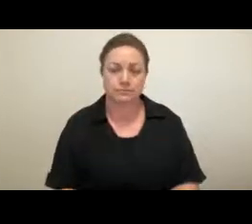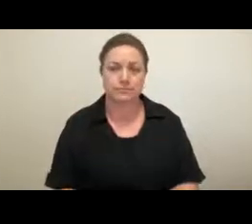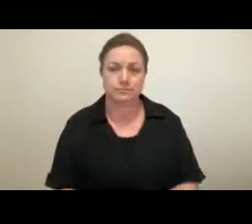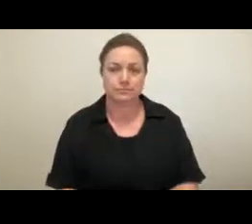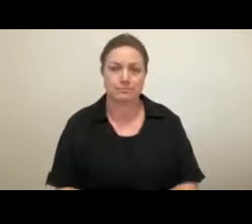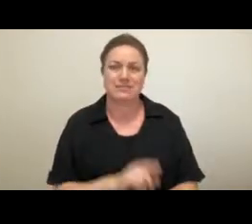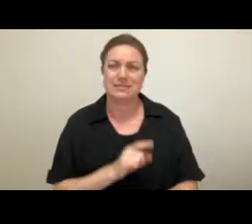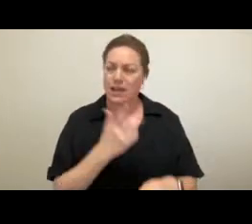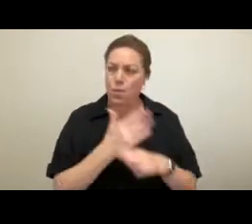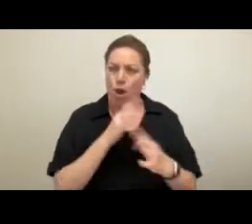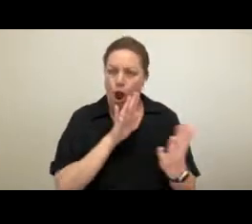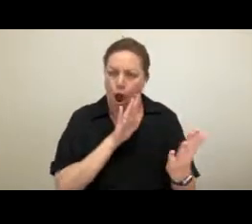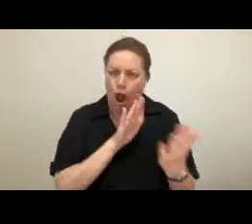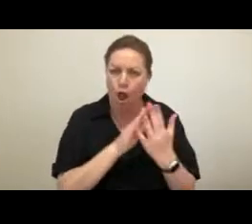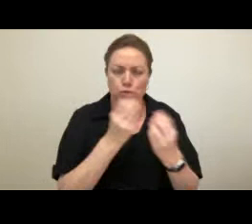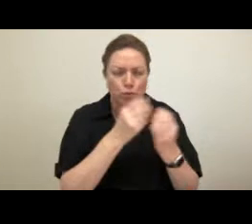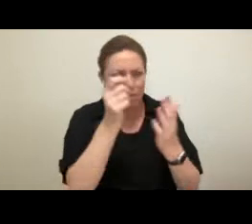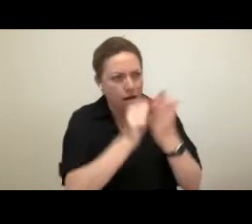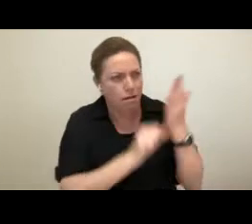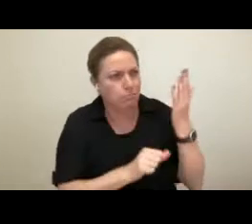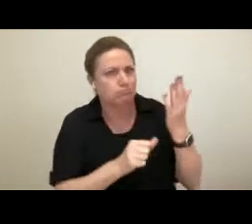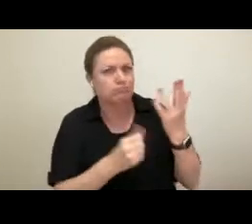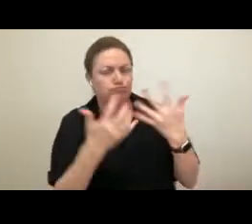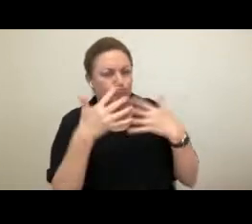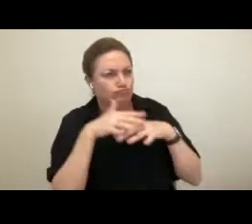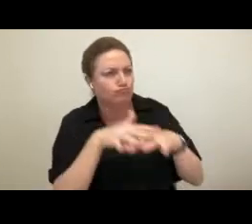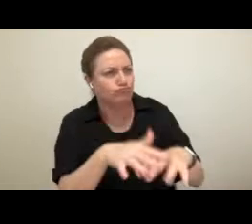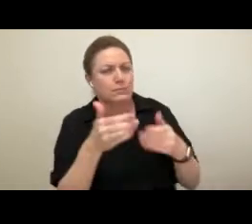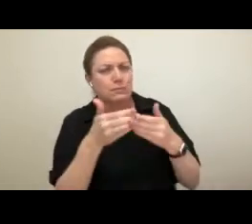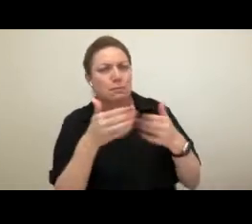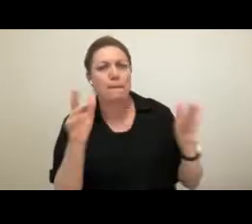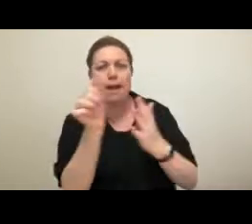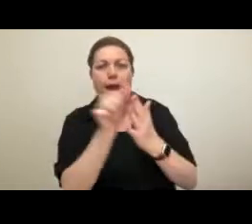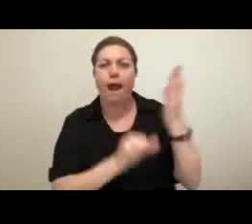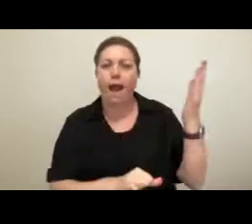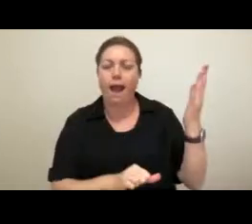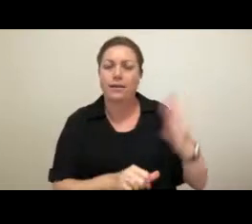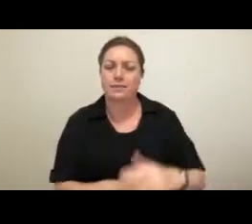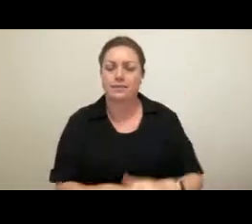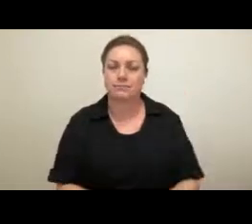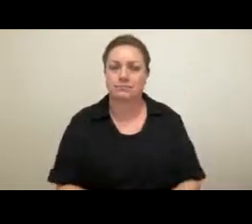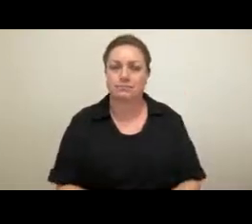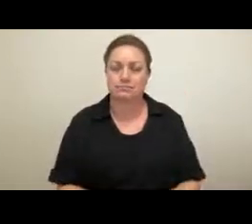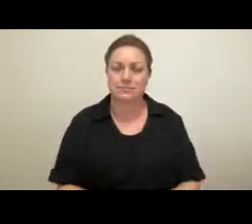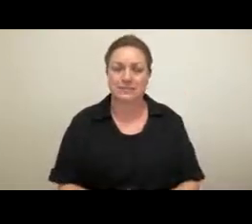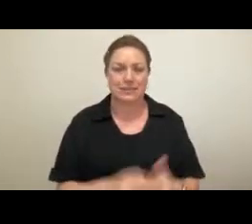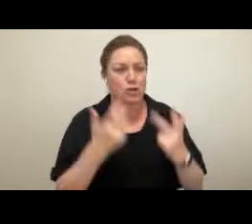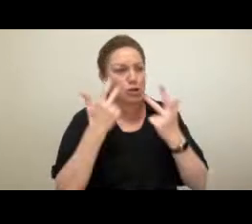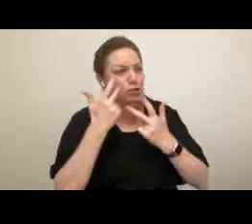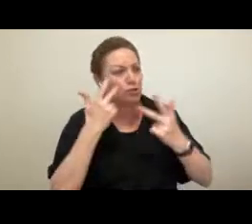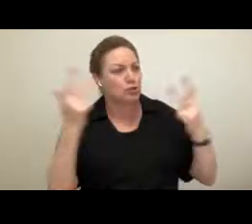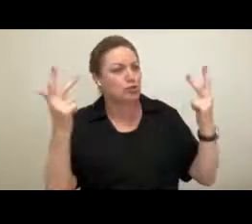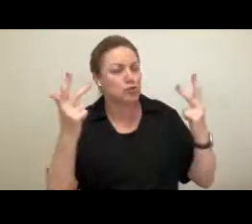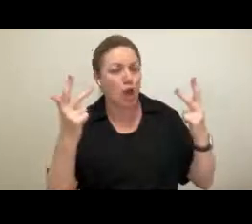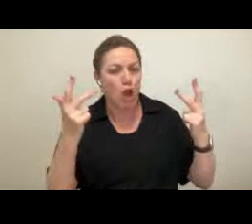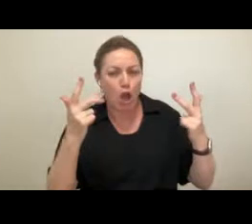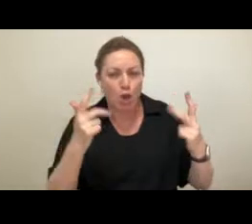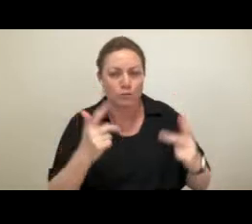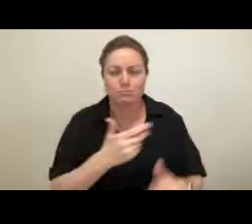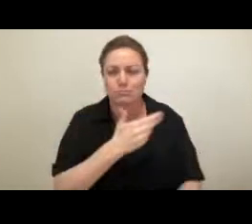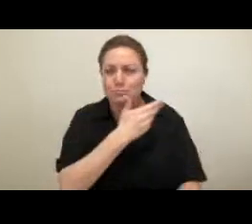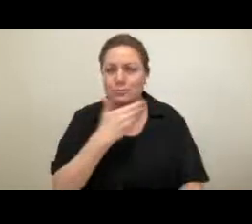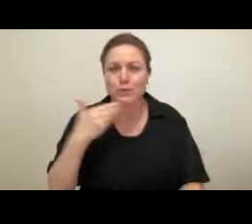to integrate public art into the spaces and structures, the light and life of 8 new stations and their